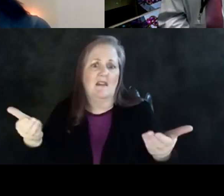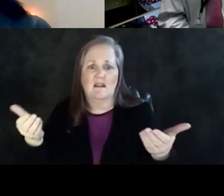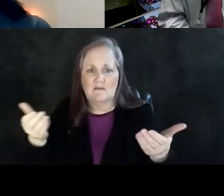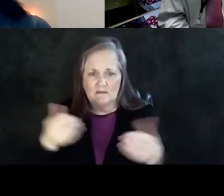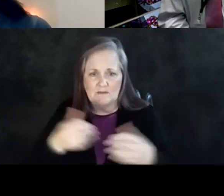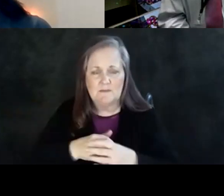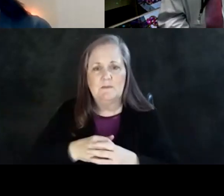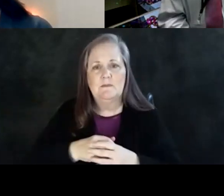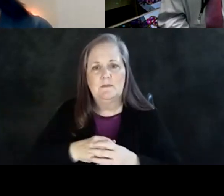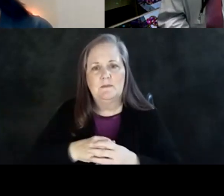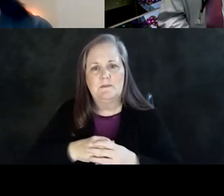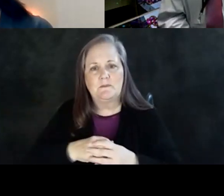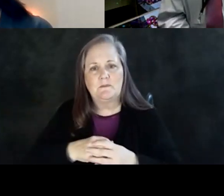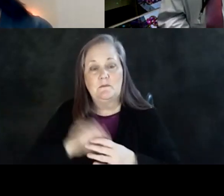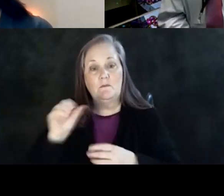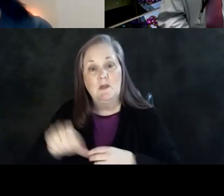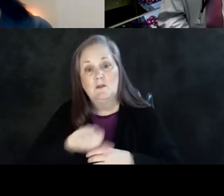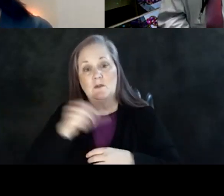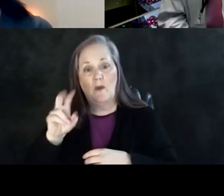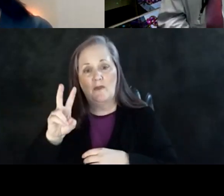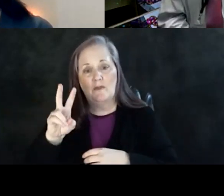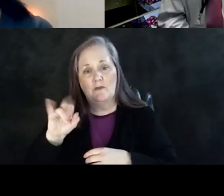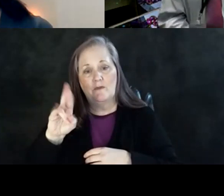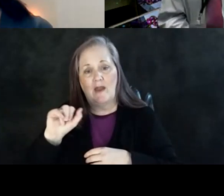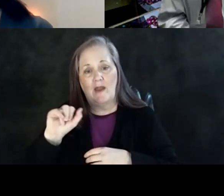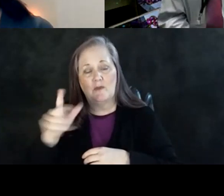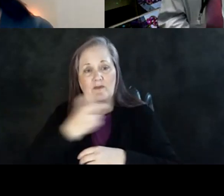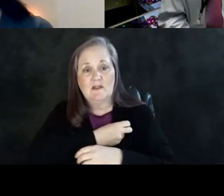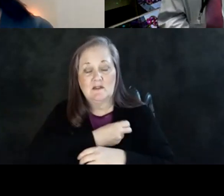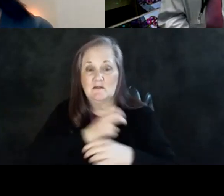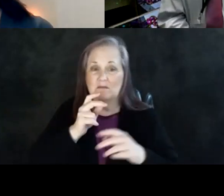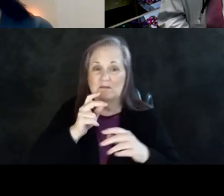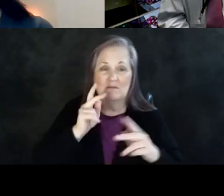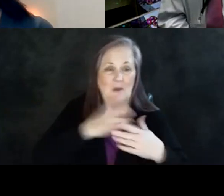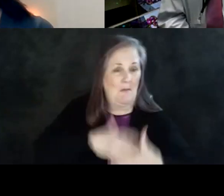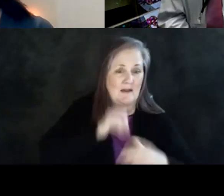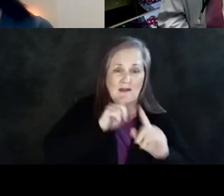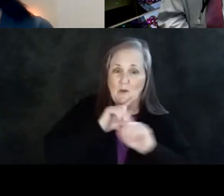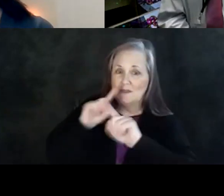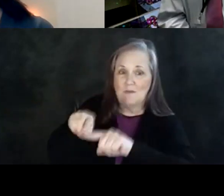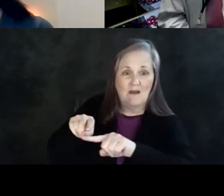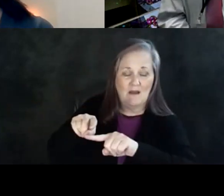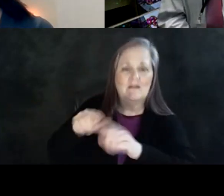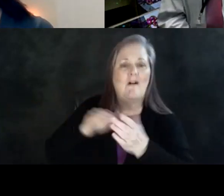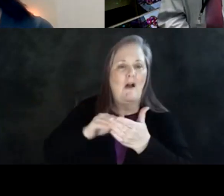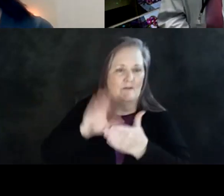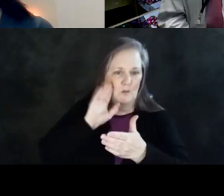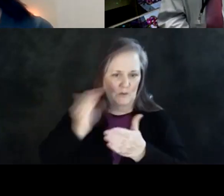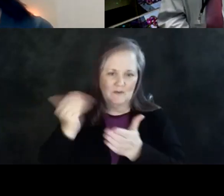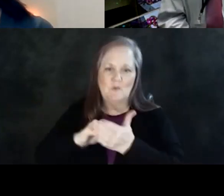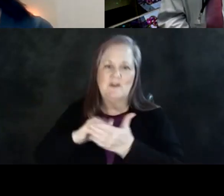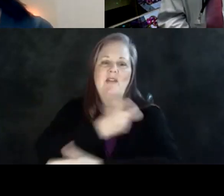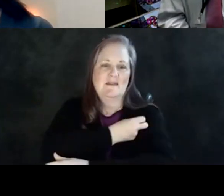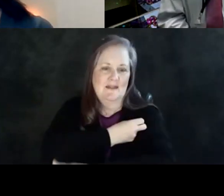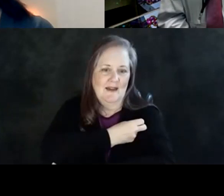So with other viral vaccines, when people don't respond, we often will revaccinate